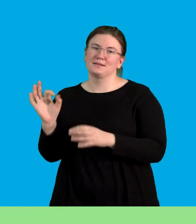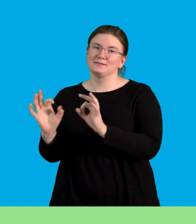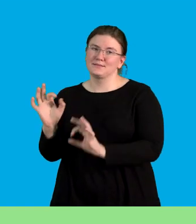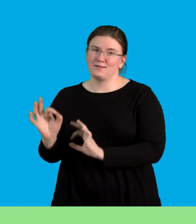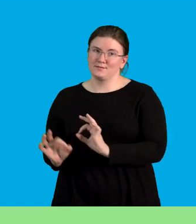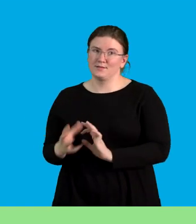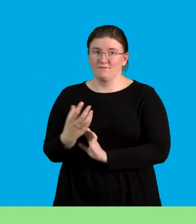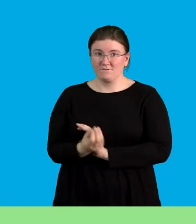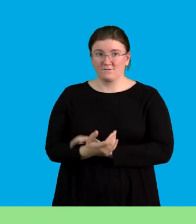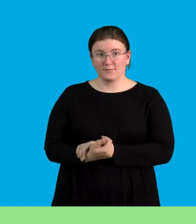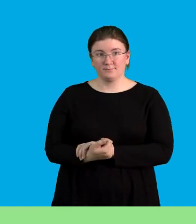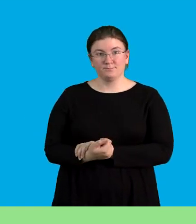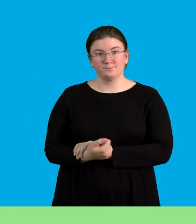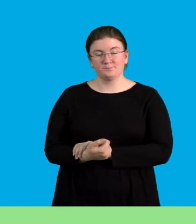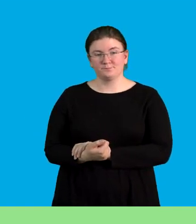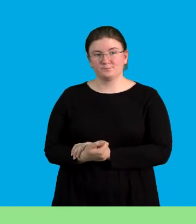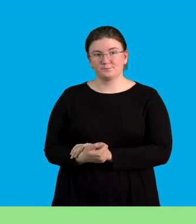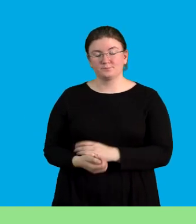multicellular.